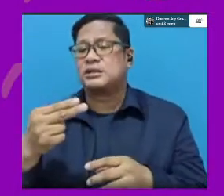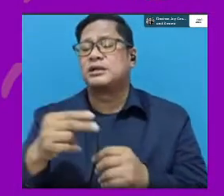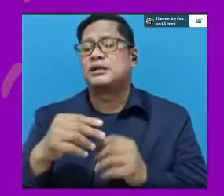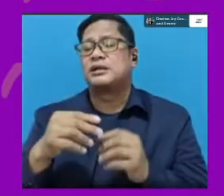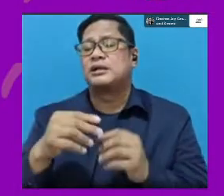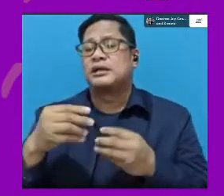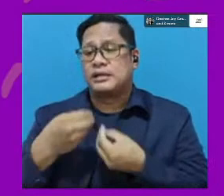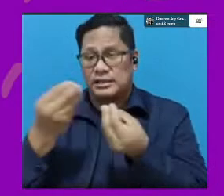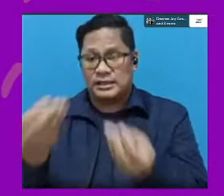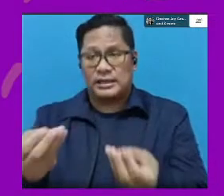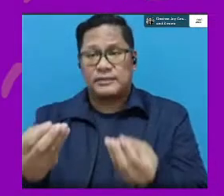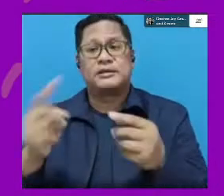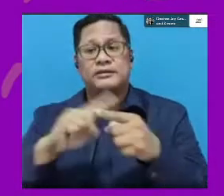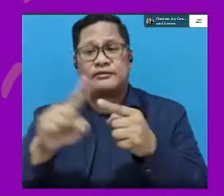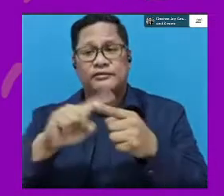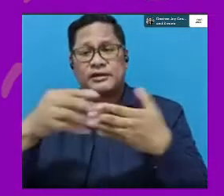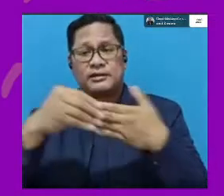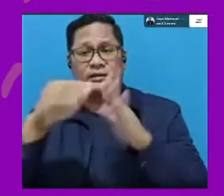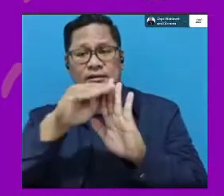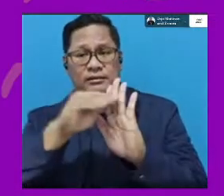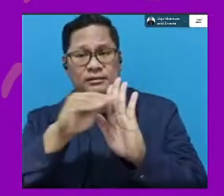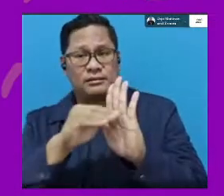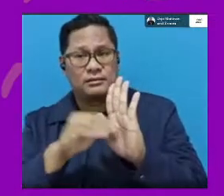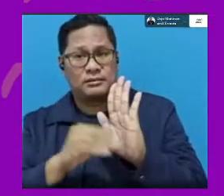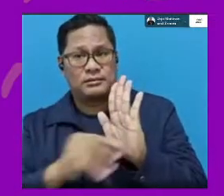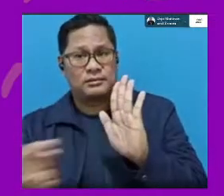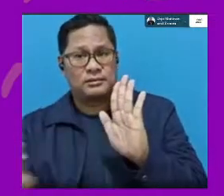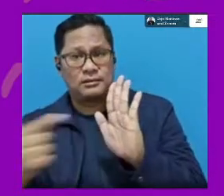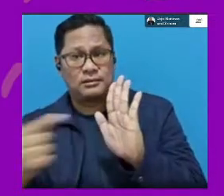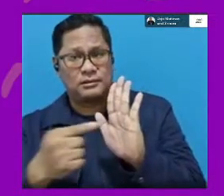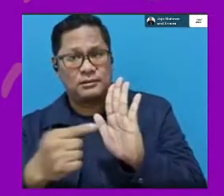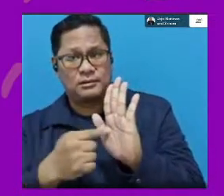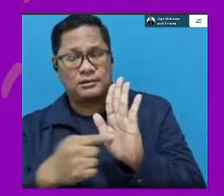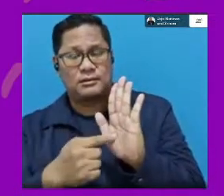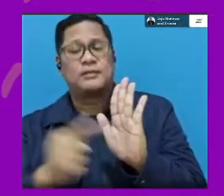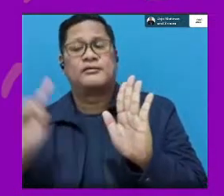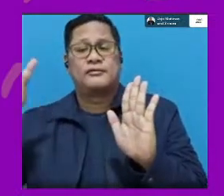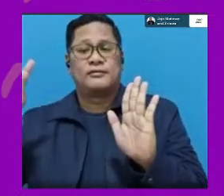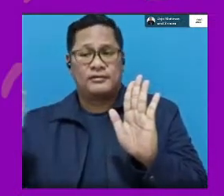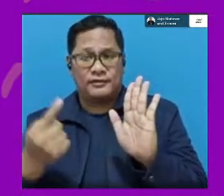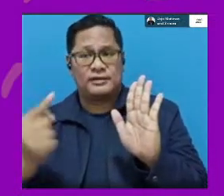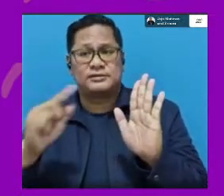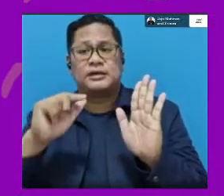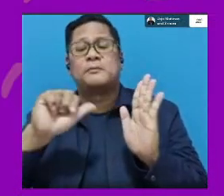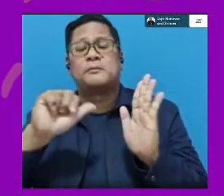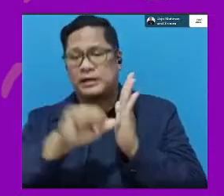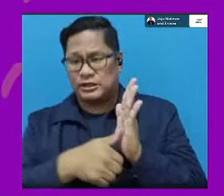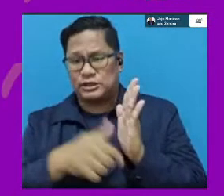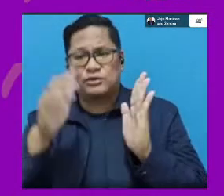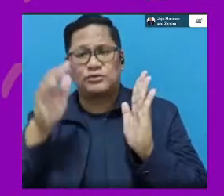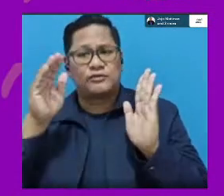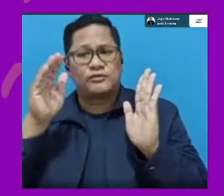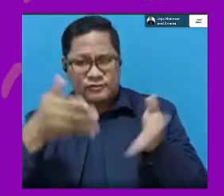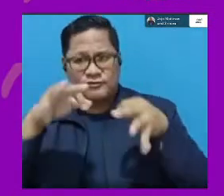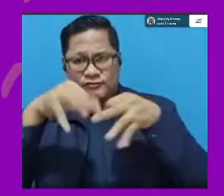different guidelines. First on the prioritization framework and yung